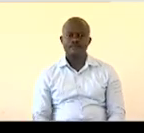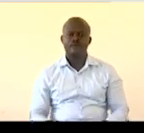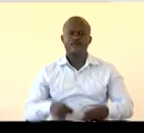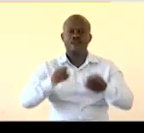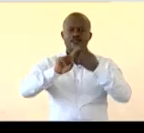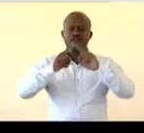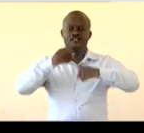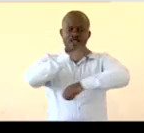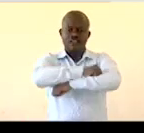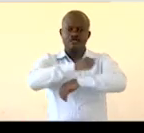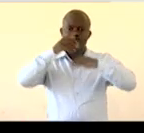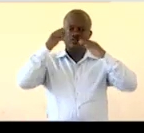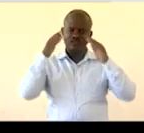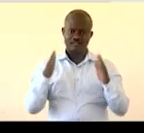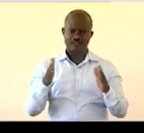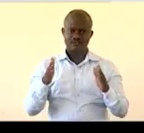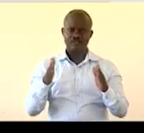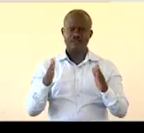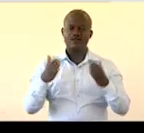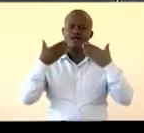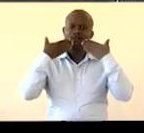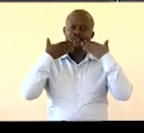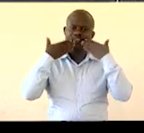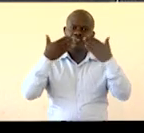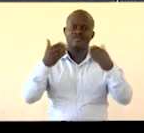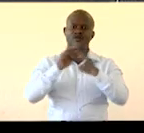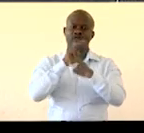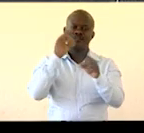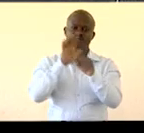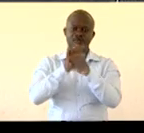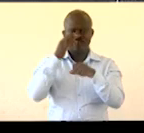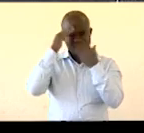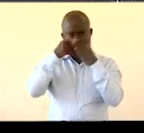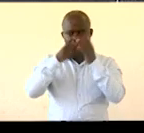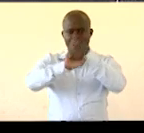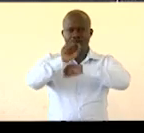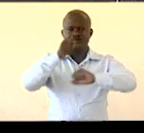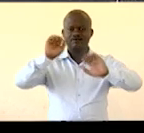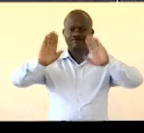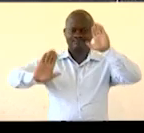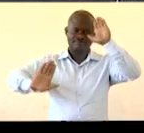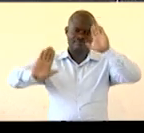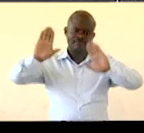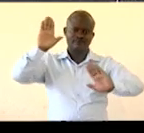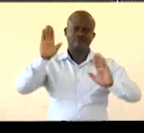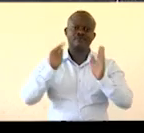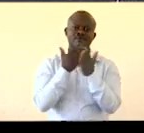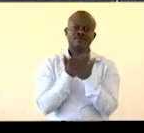Dear students, thank you very much for your active participation.